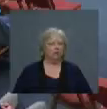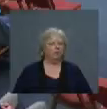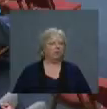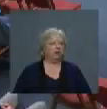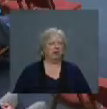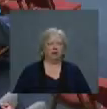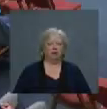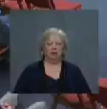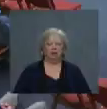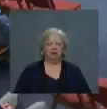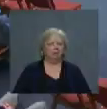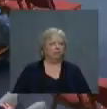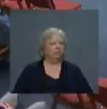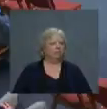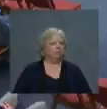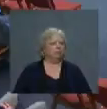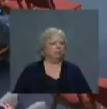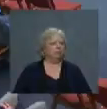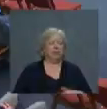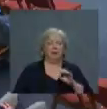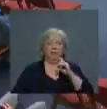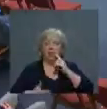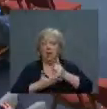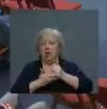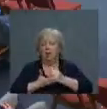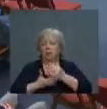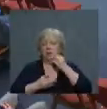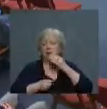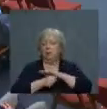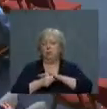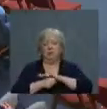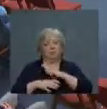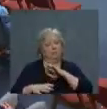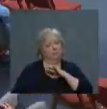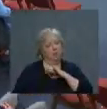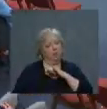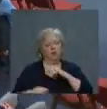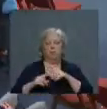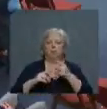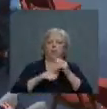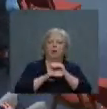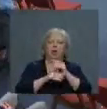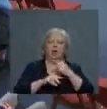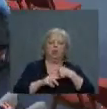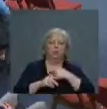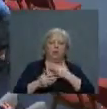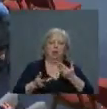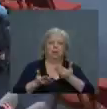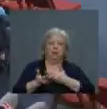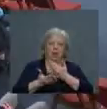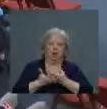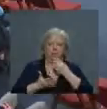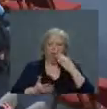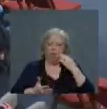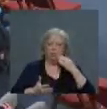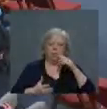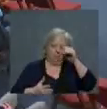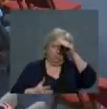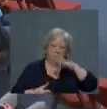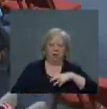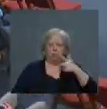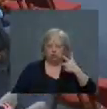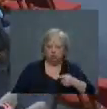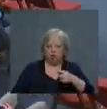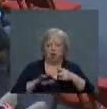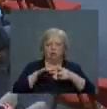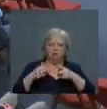Basically, that's all I got to say, because if they're going to help us out, I'm all for that. But, you know, we come home one night, we had a man got shot, and he was killed, and